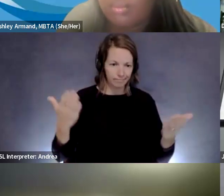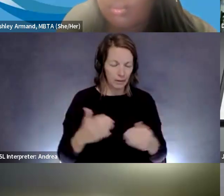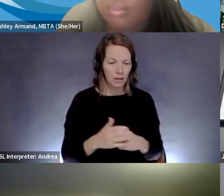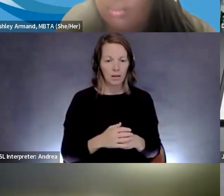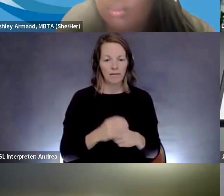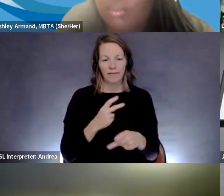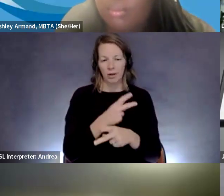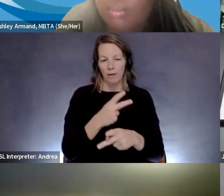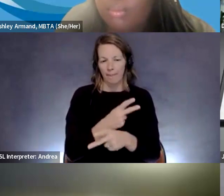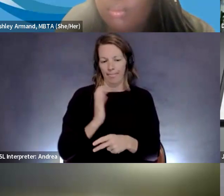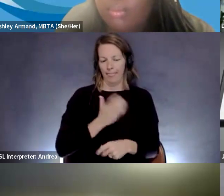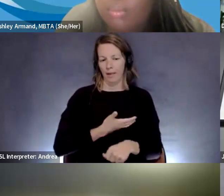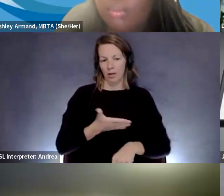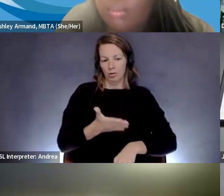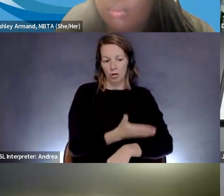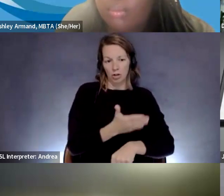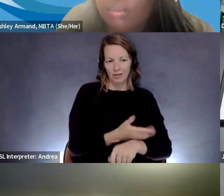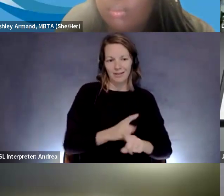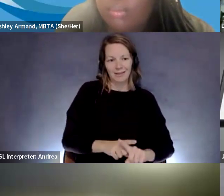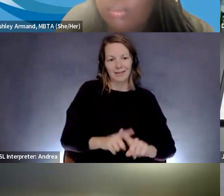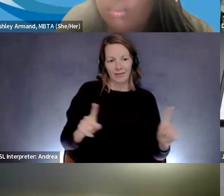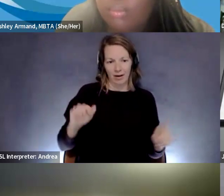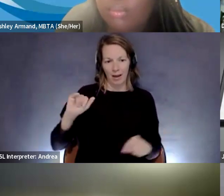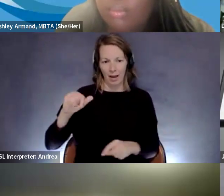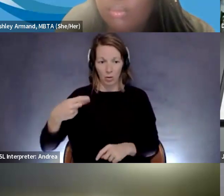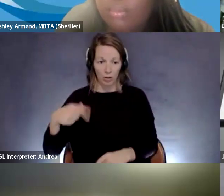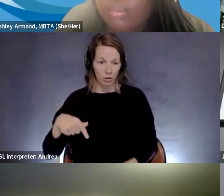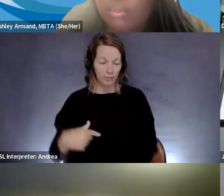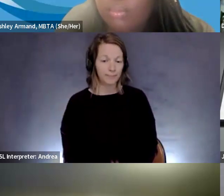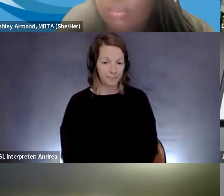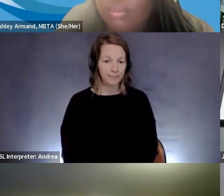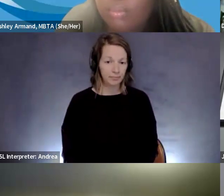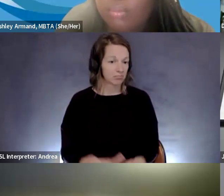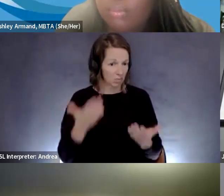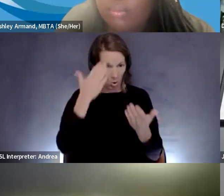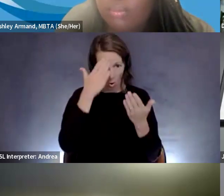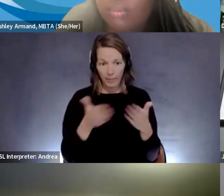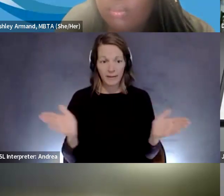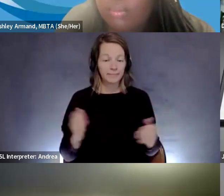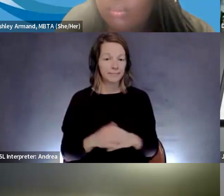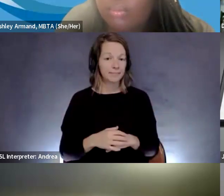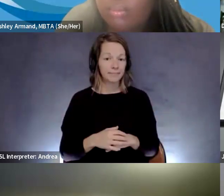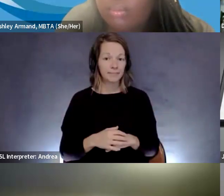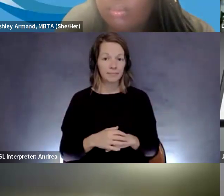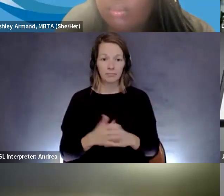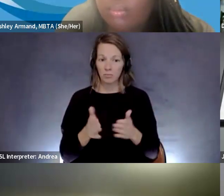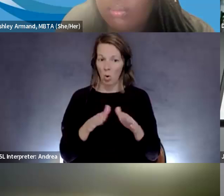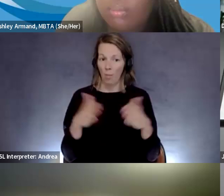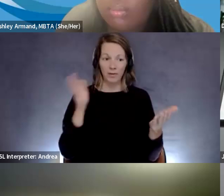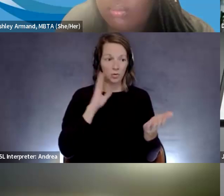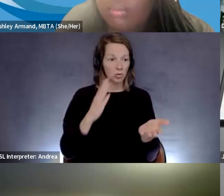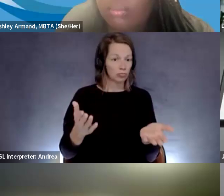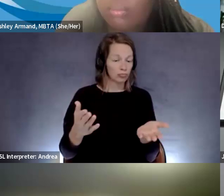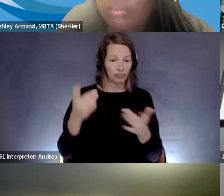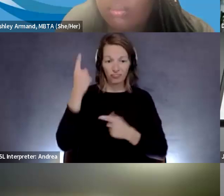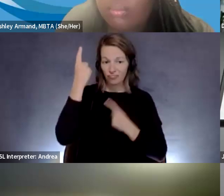can make that work. Our construction is different than IQHQ. So we're definitely open to that. We're open to considering that. We're open